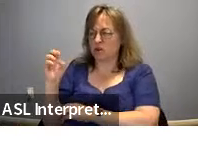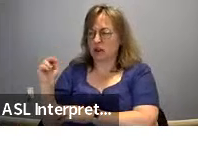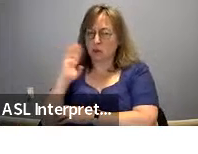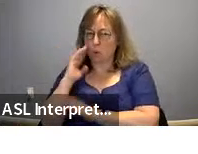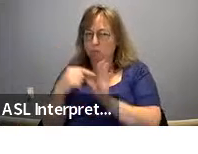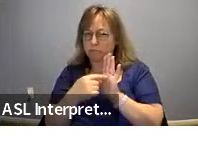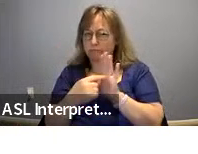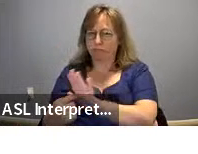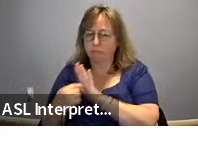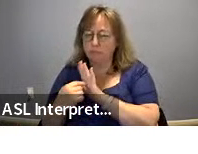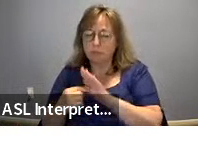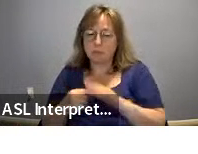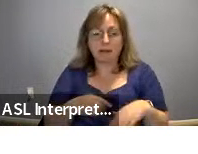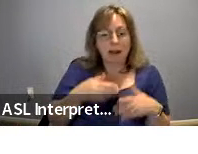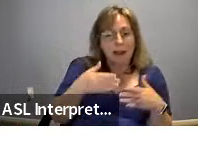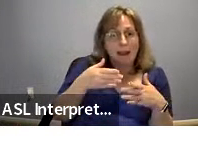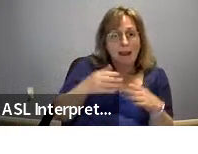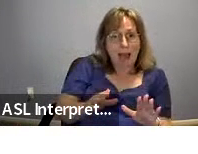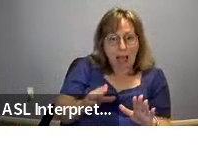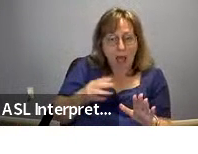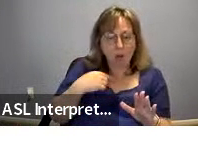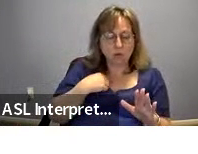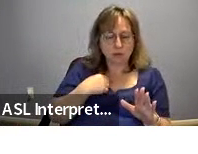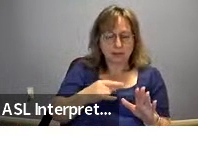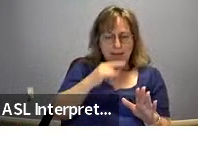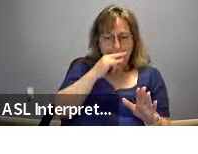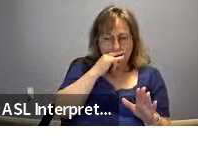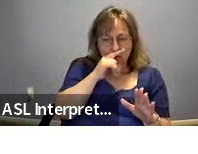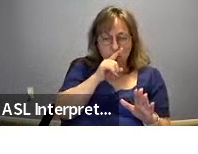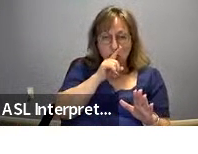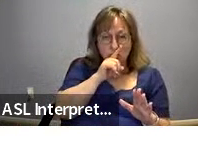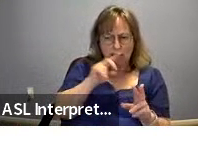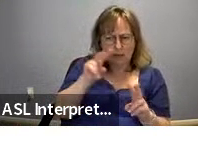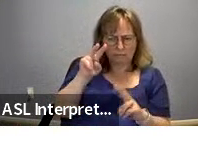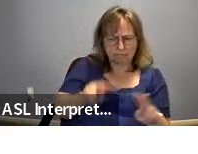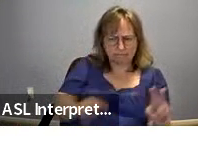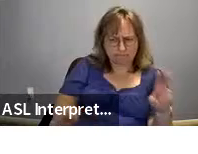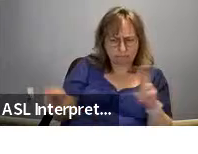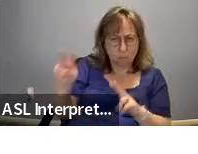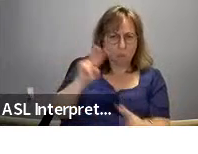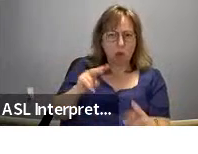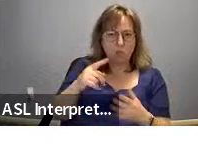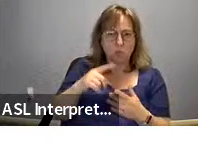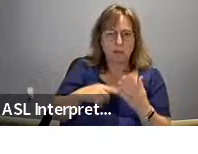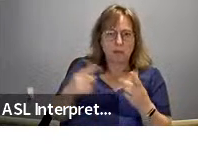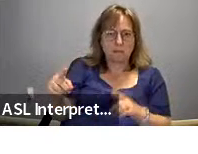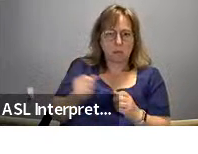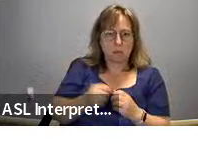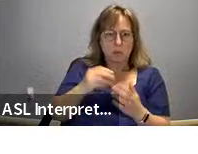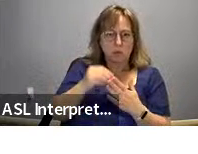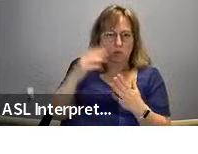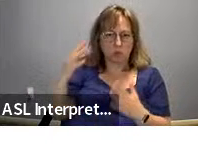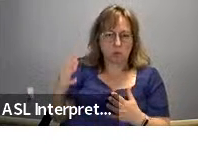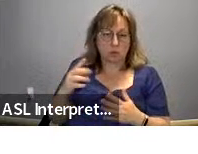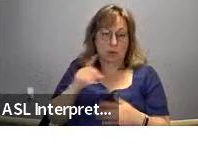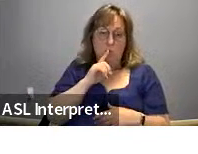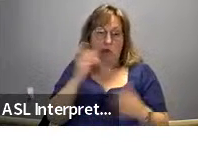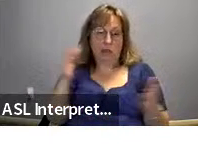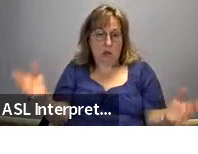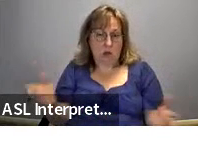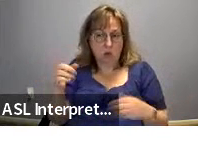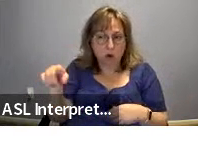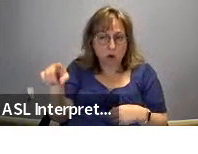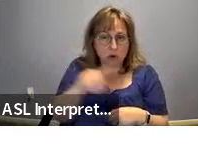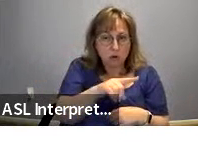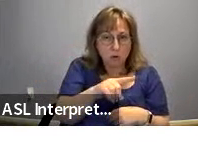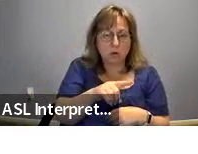families great visibility into the activities that students are participating in online. And I strongly encourage each of you to consider